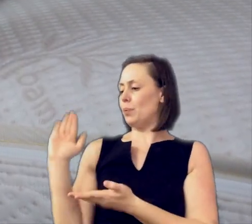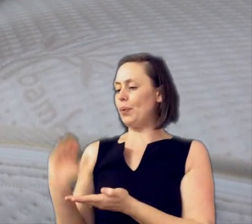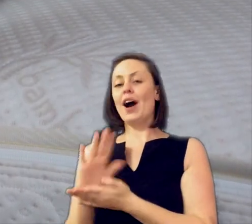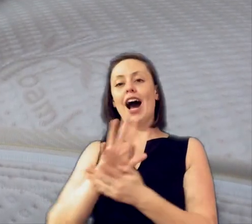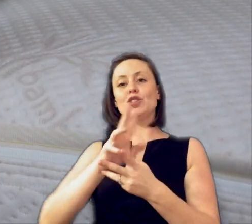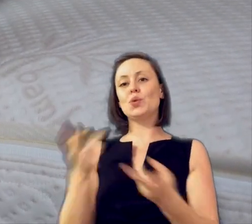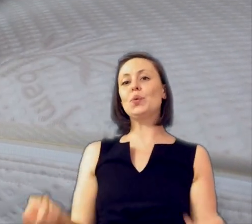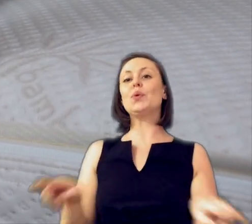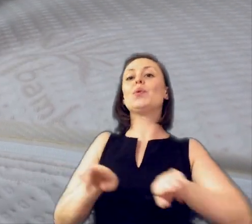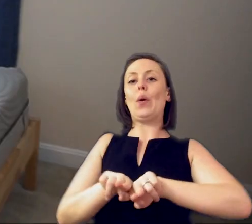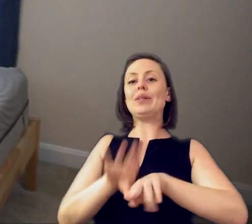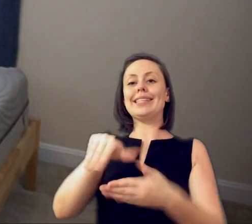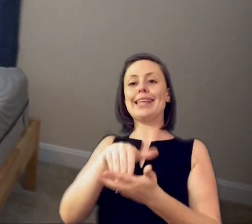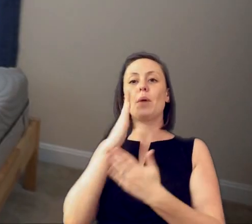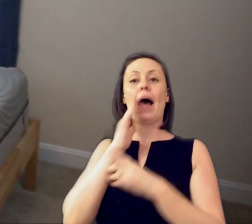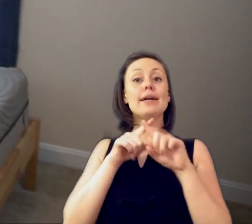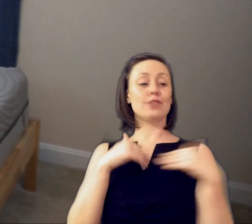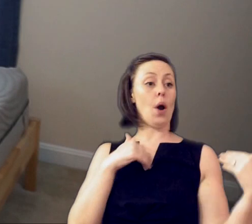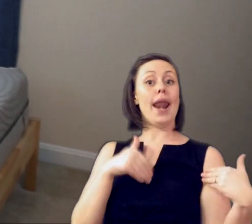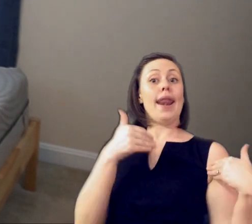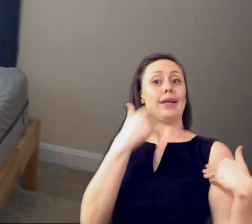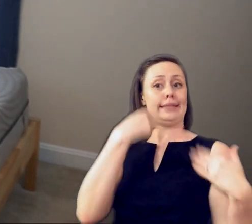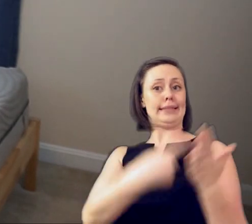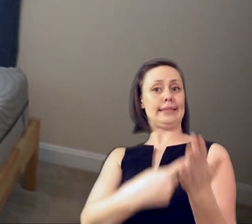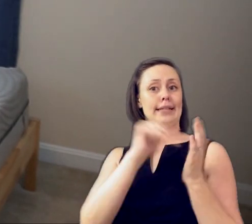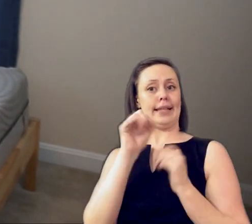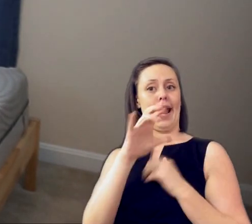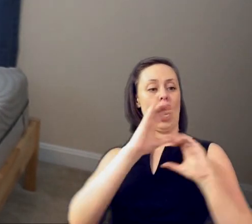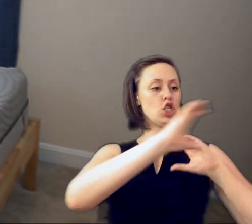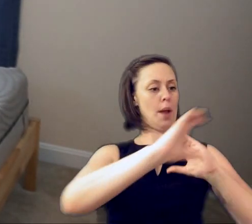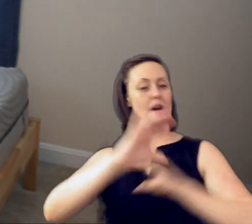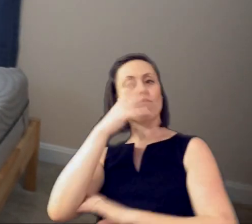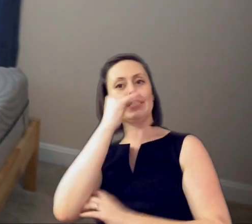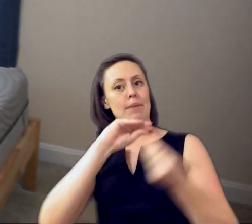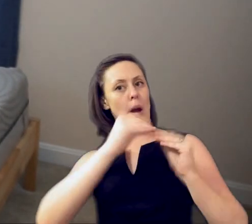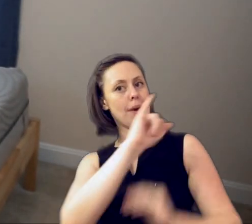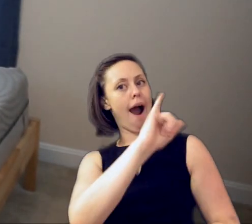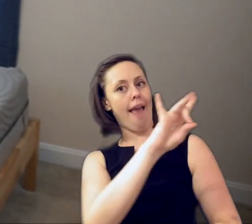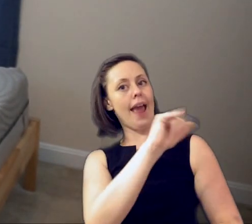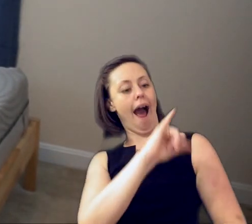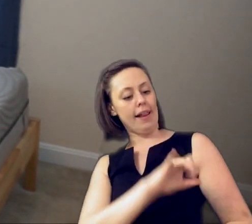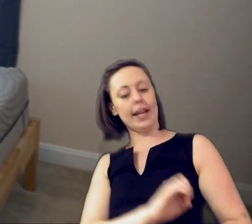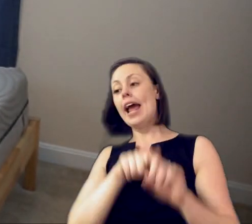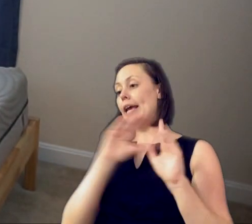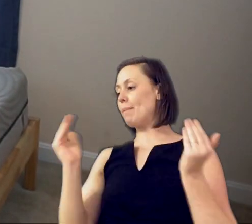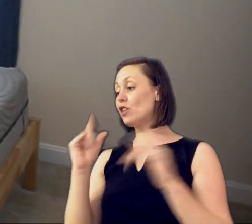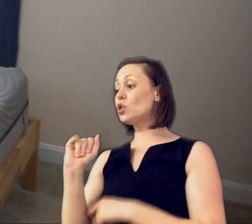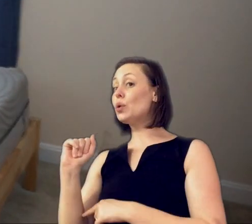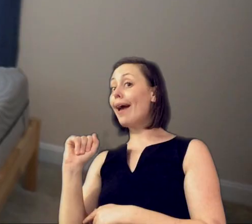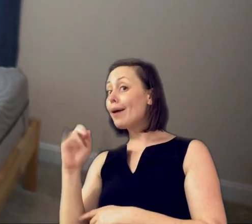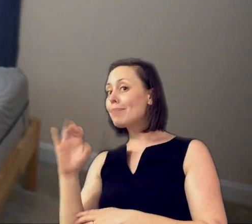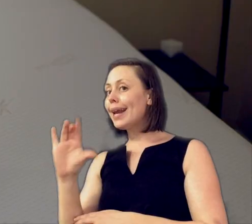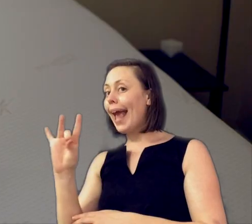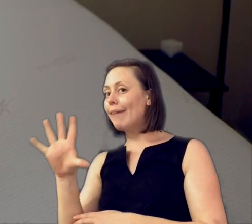to the center of the bed. Next, let's talk about the air chambers with both the Sleep Number I8 and ILE versus the air chambers with the